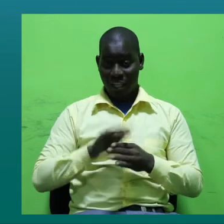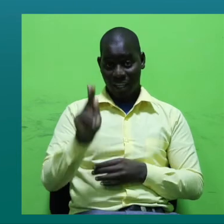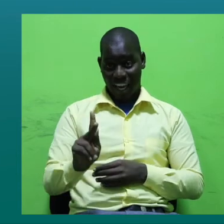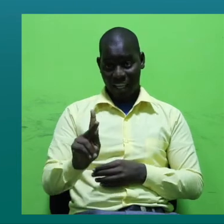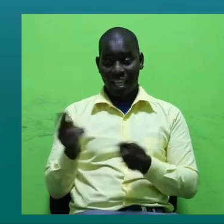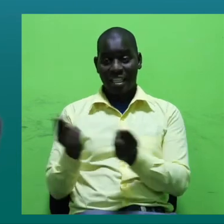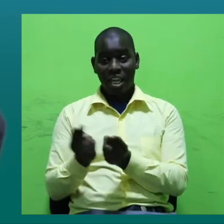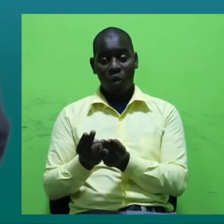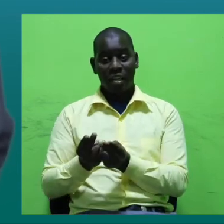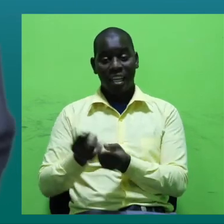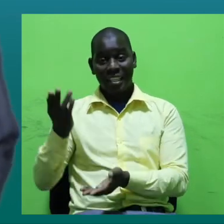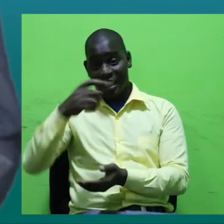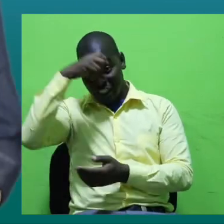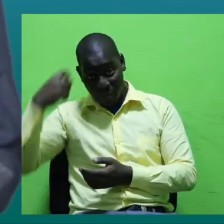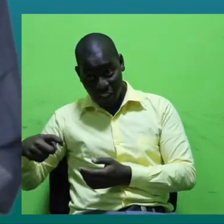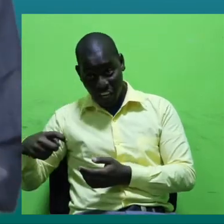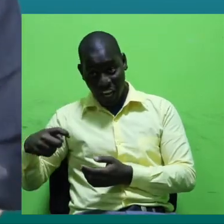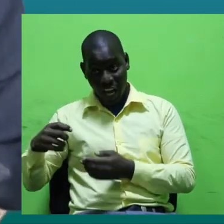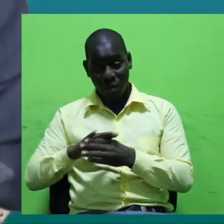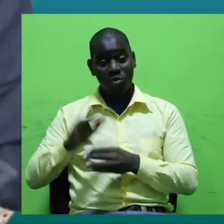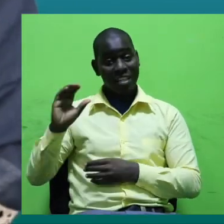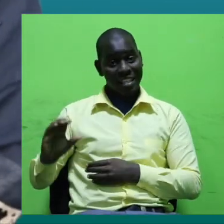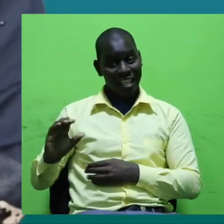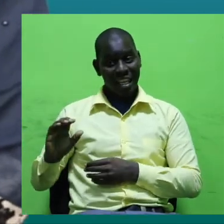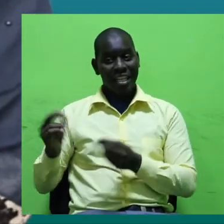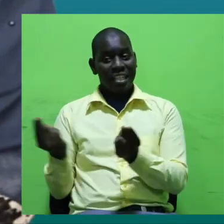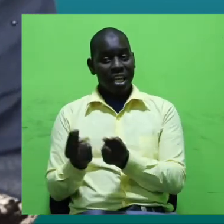in the biology laboratory, you will be conducting an experiment.